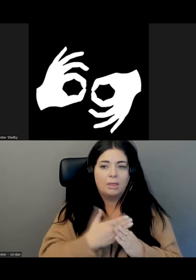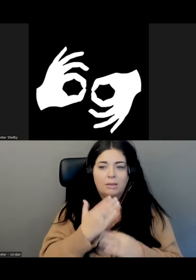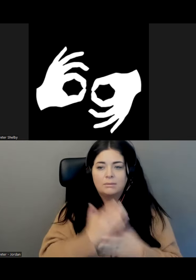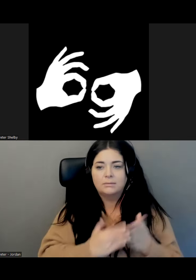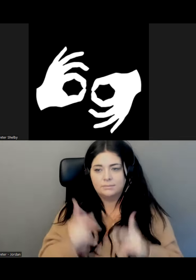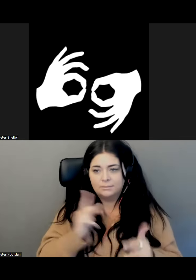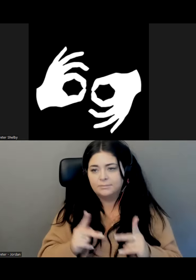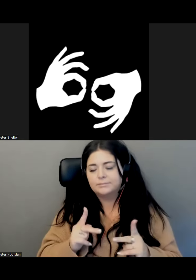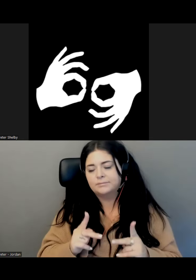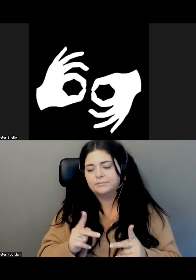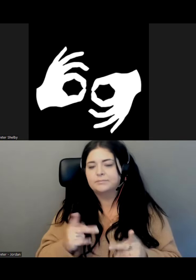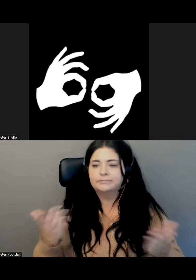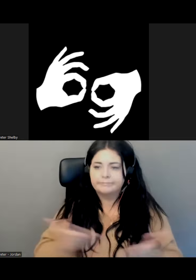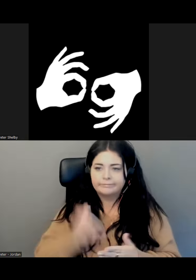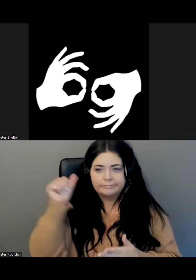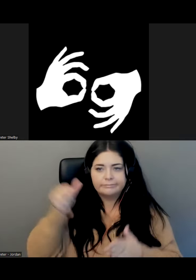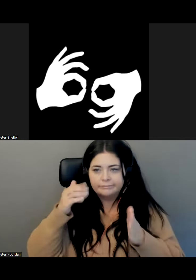with as audiologists as well.